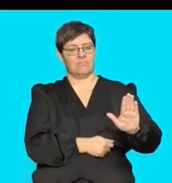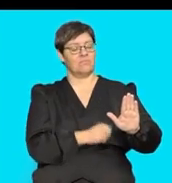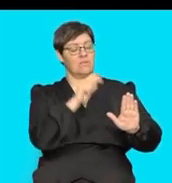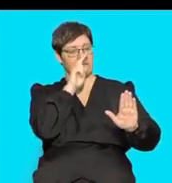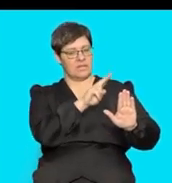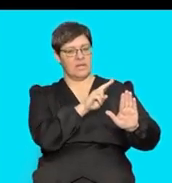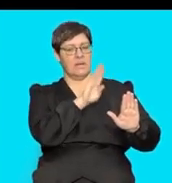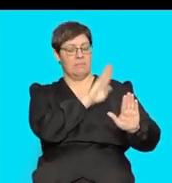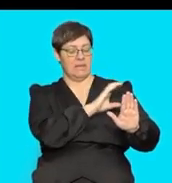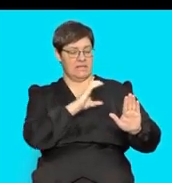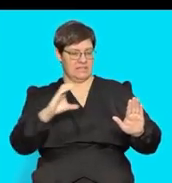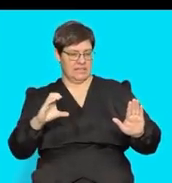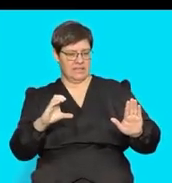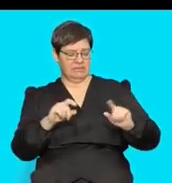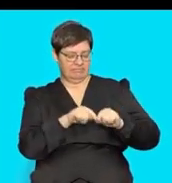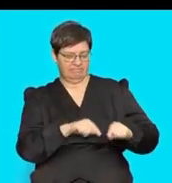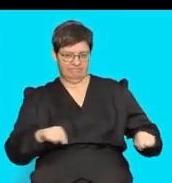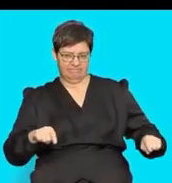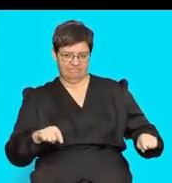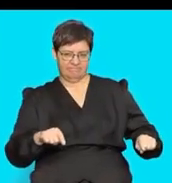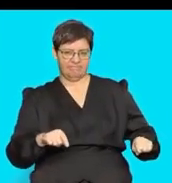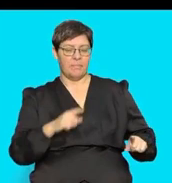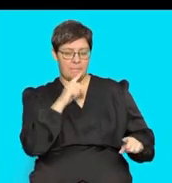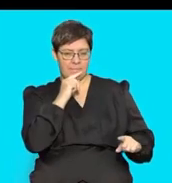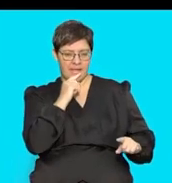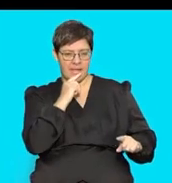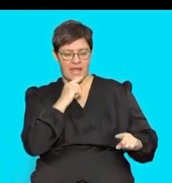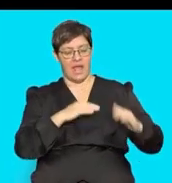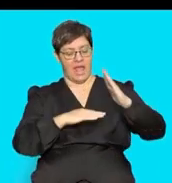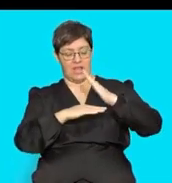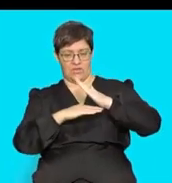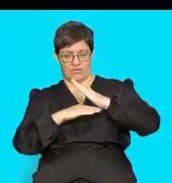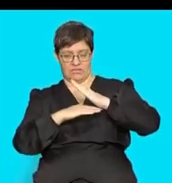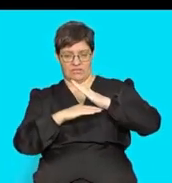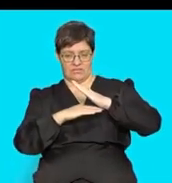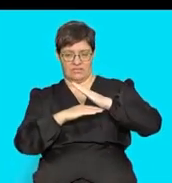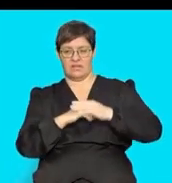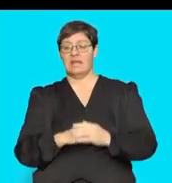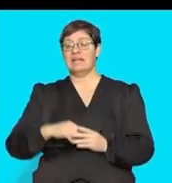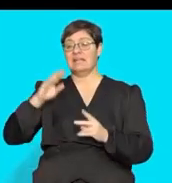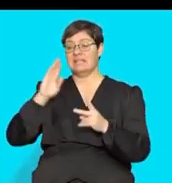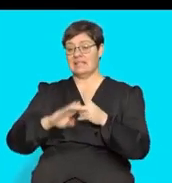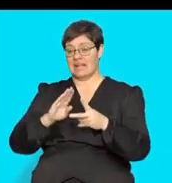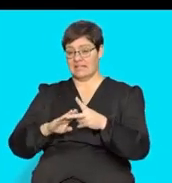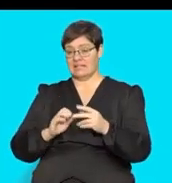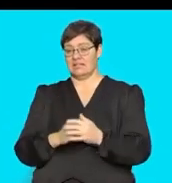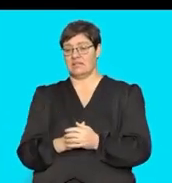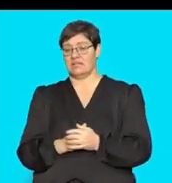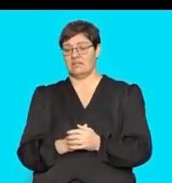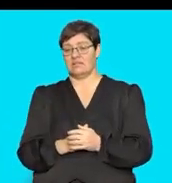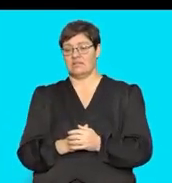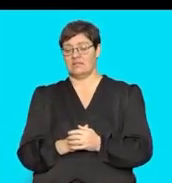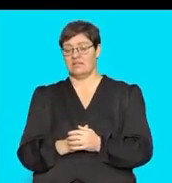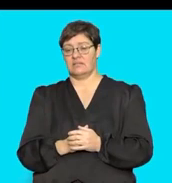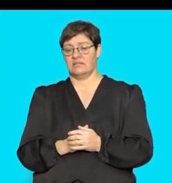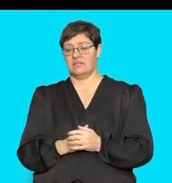we can see that BC is here and B is an acute angle. Our second triangle that we can draw is